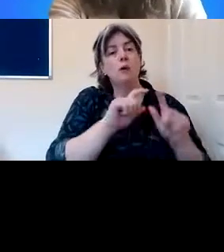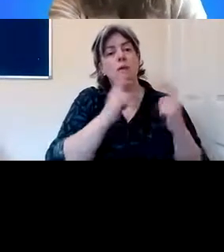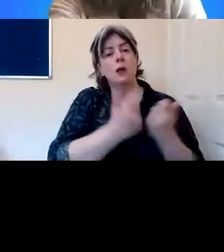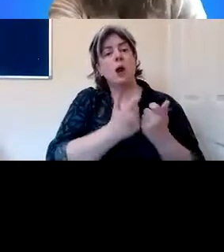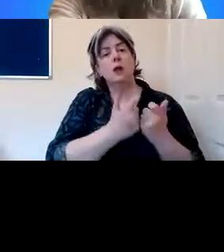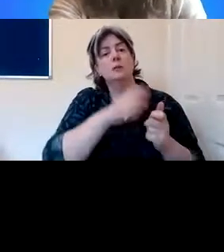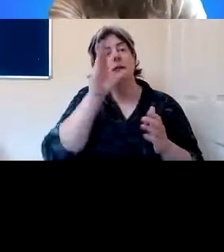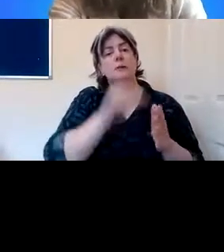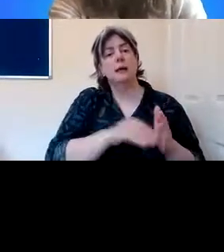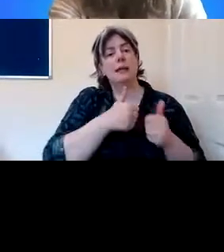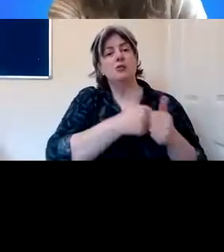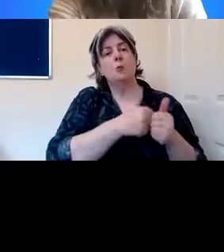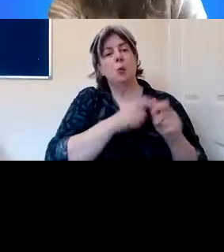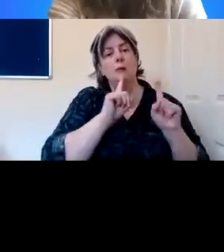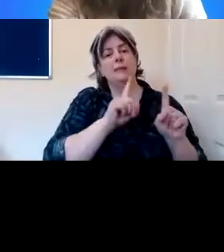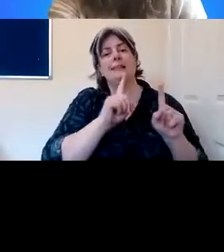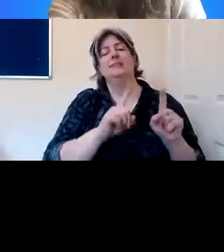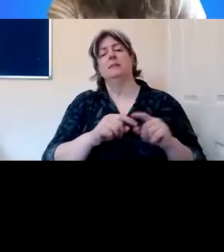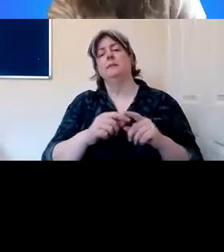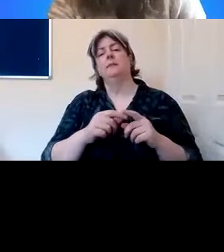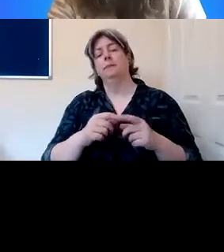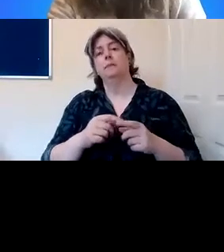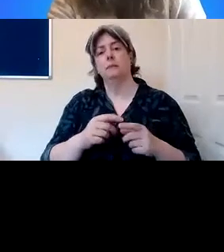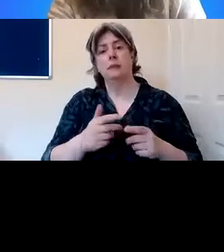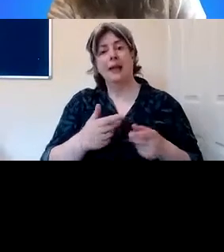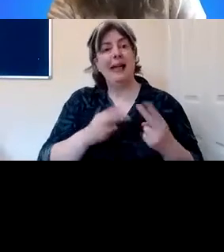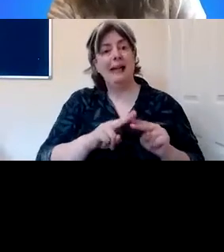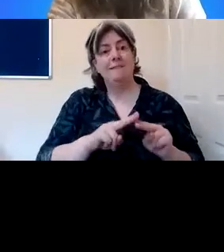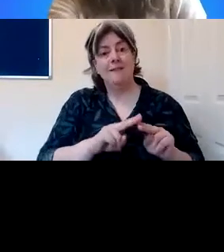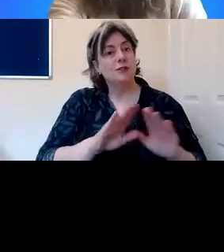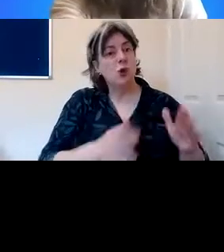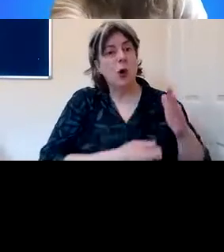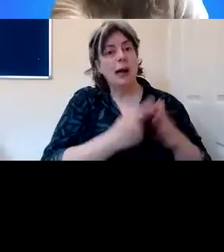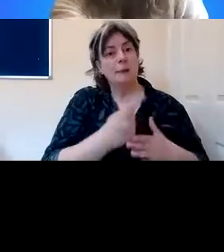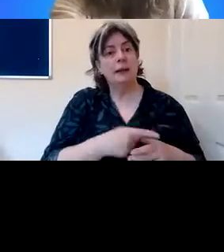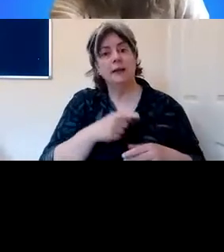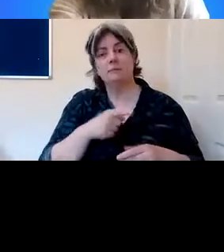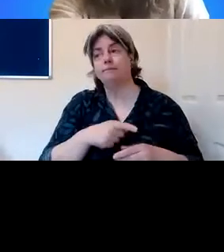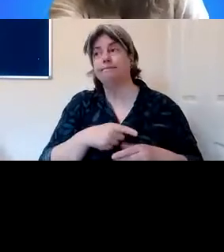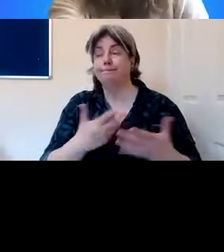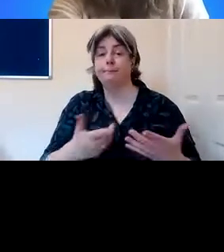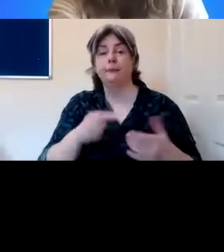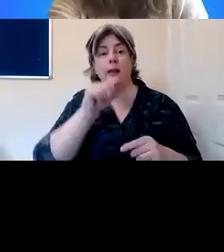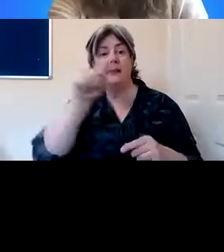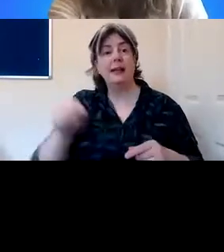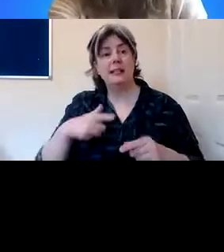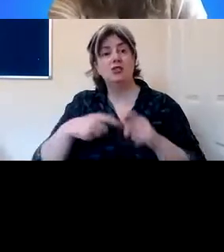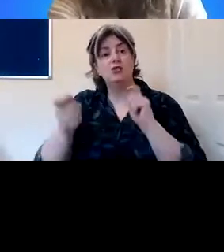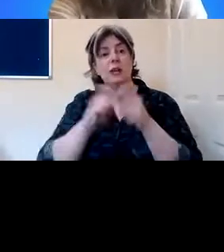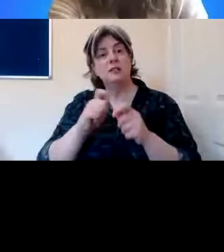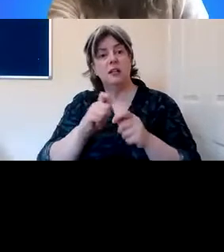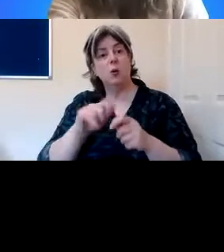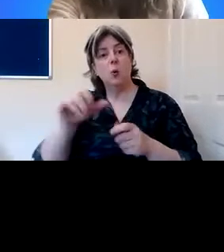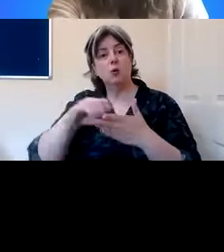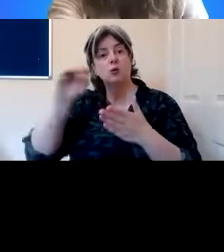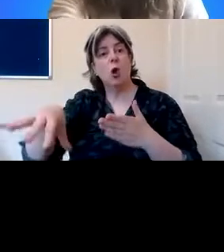education. And if any of it isn't doing that, then it needs to change and go. And that's part of our commitment to streamlining and